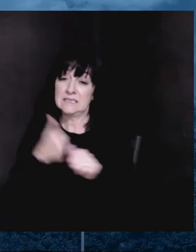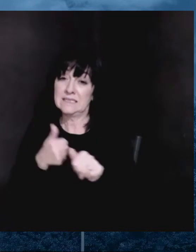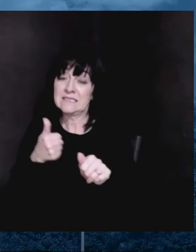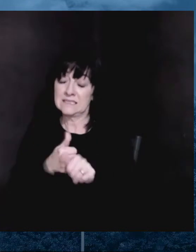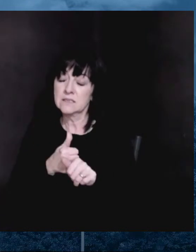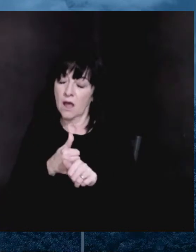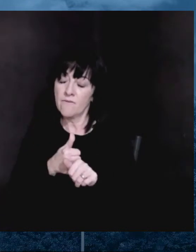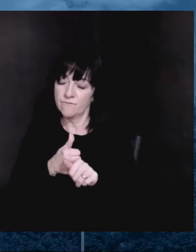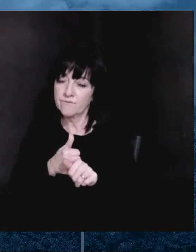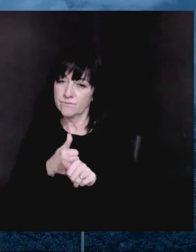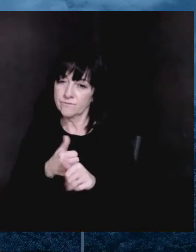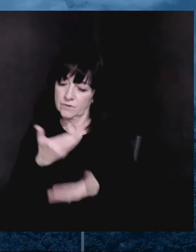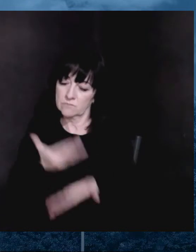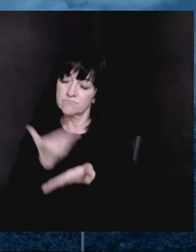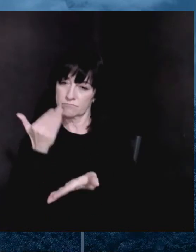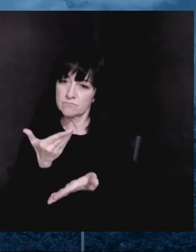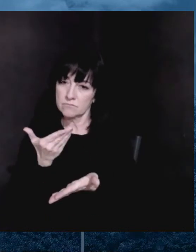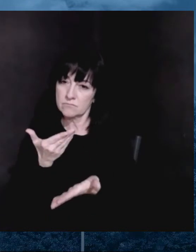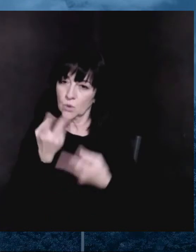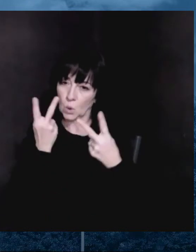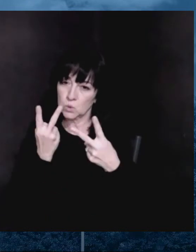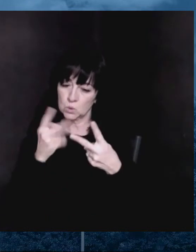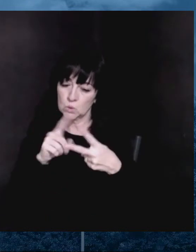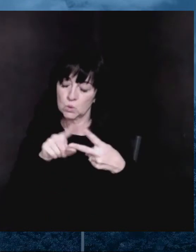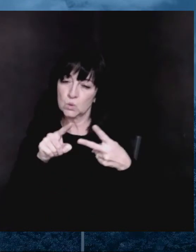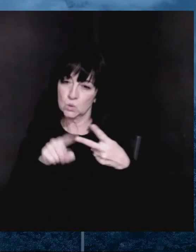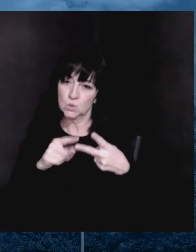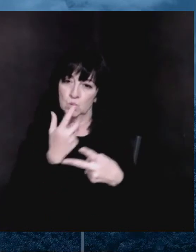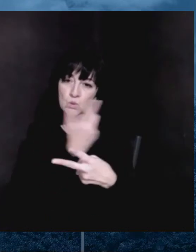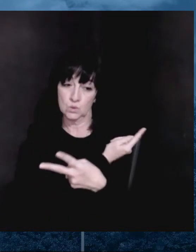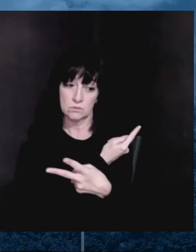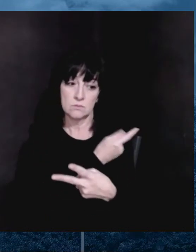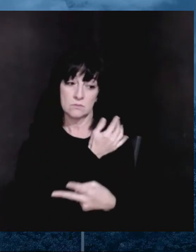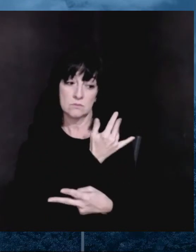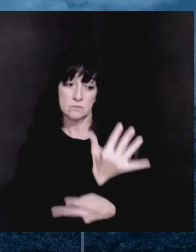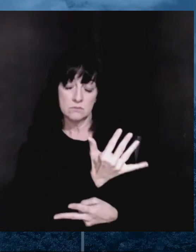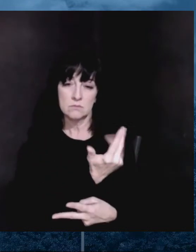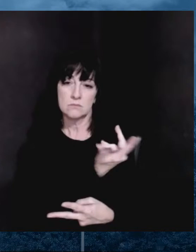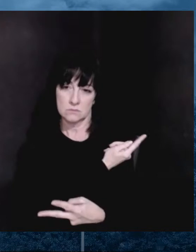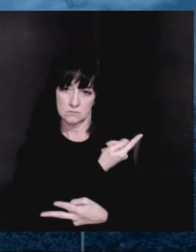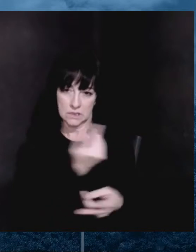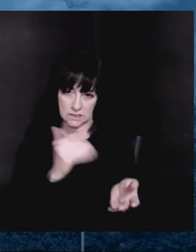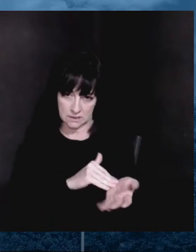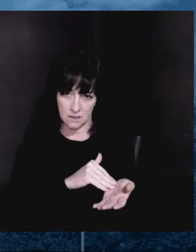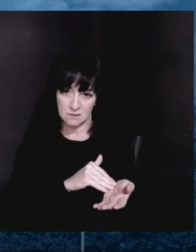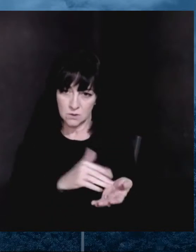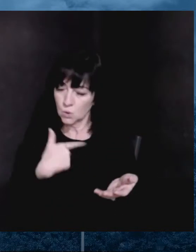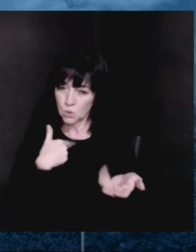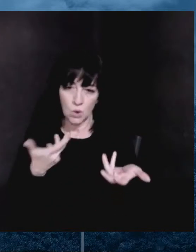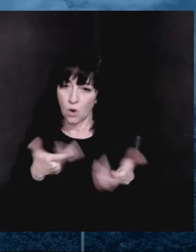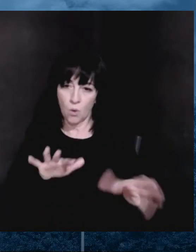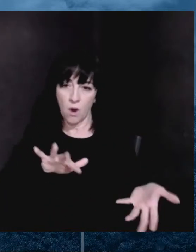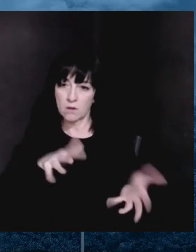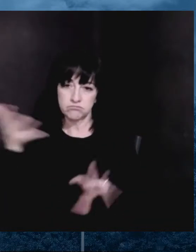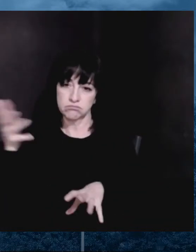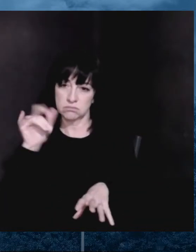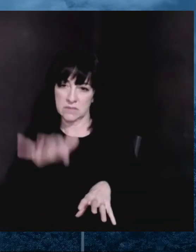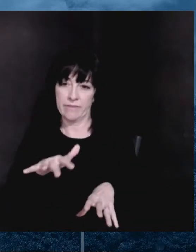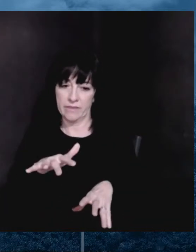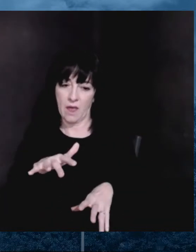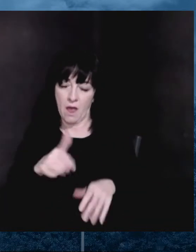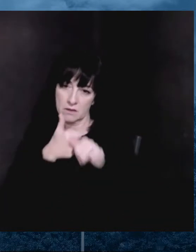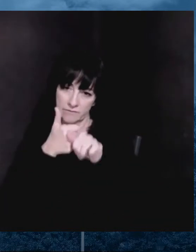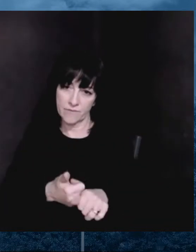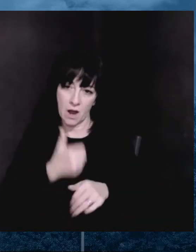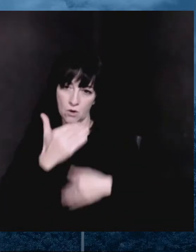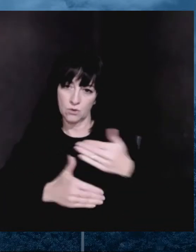their second dose. And I want to emphasize that. But we also, especially, in the midst of